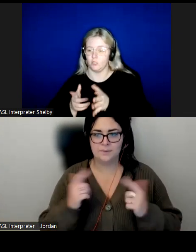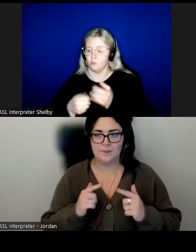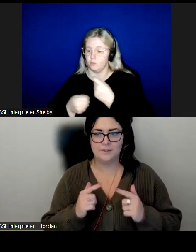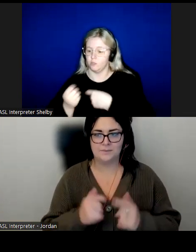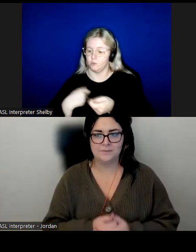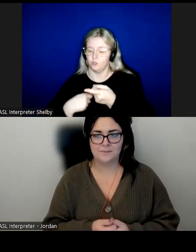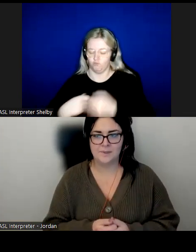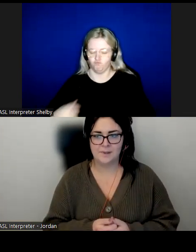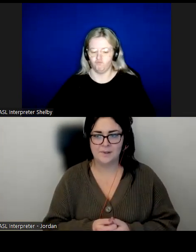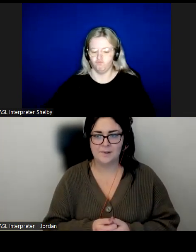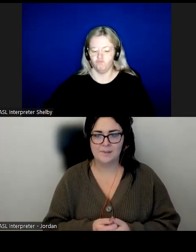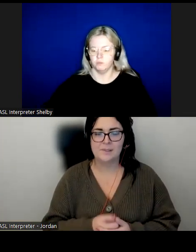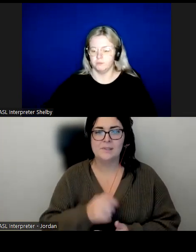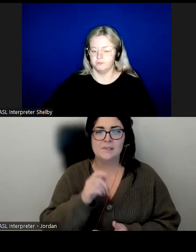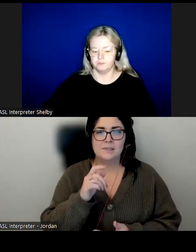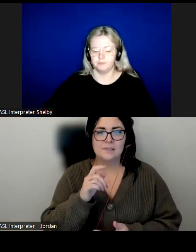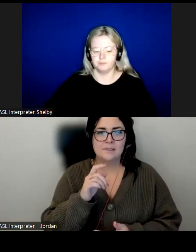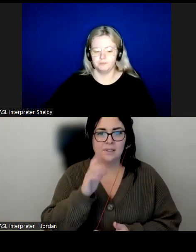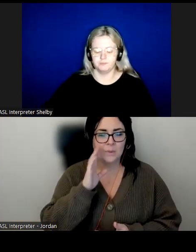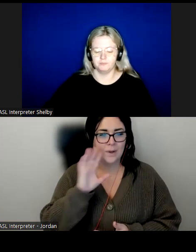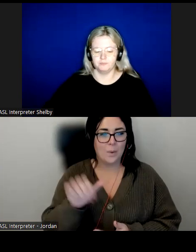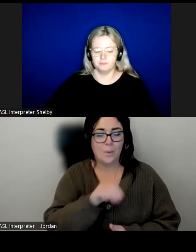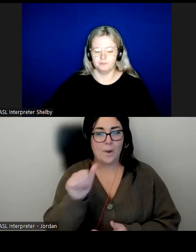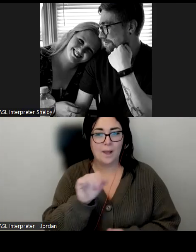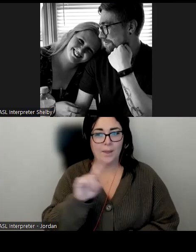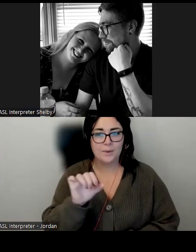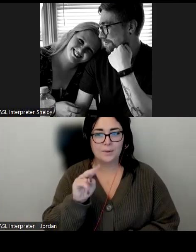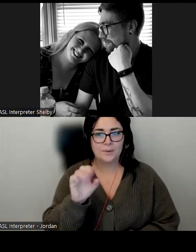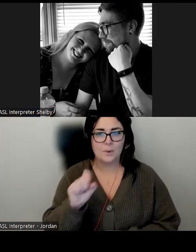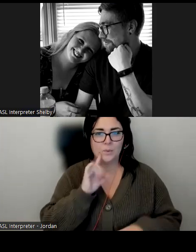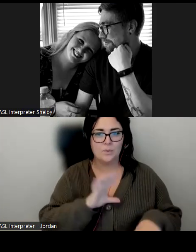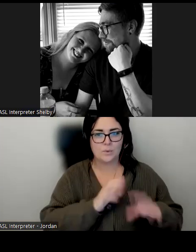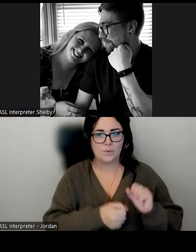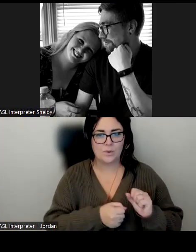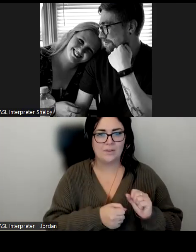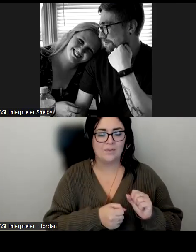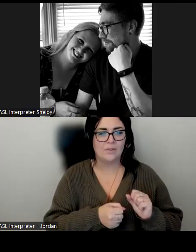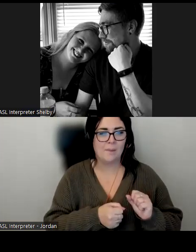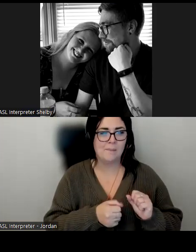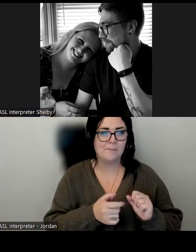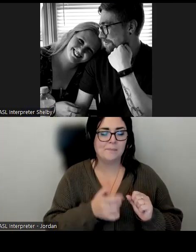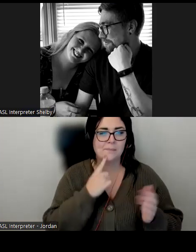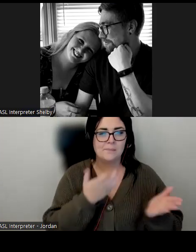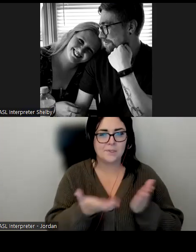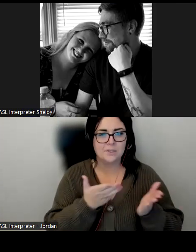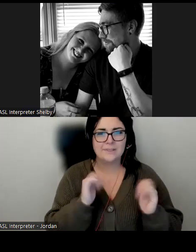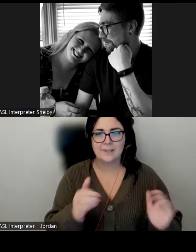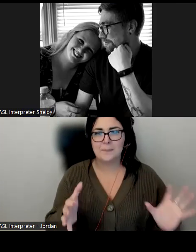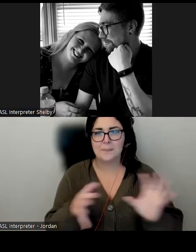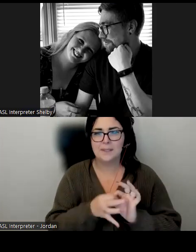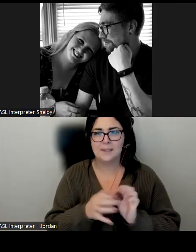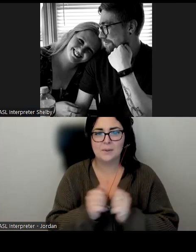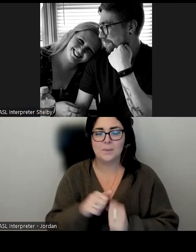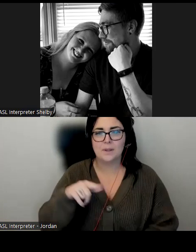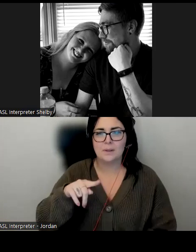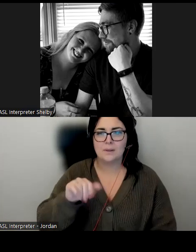Grief and bereavement services in other zones is often closely linked to palliative care services, but in